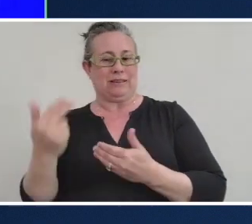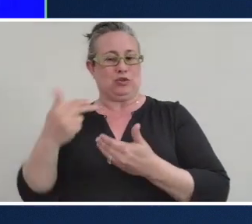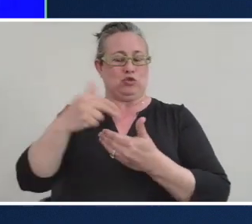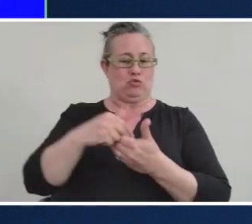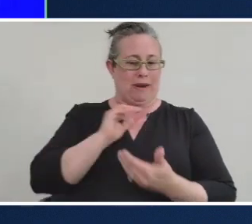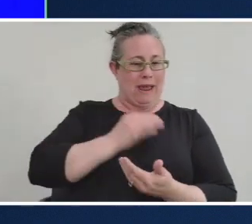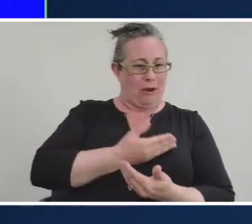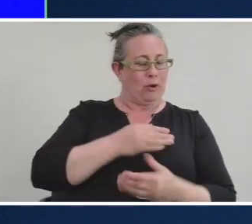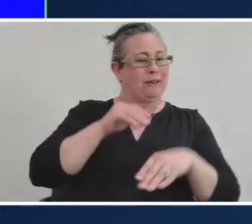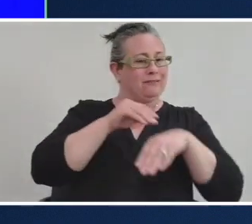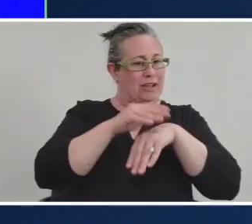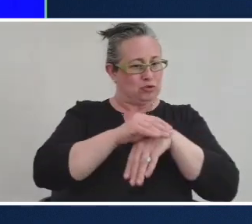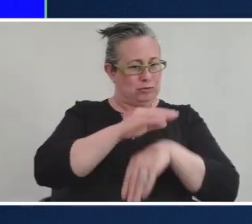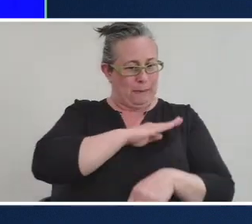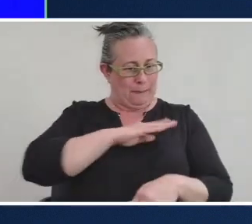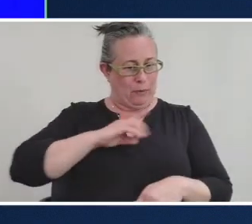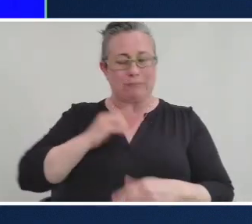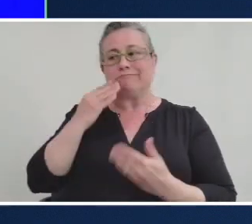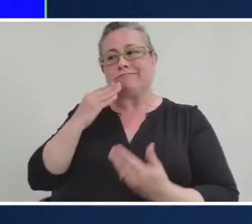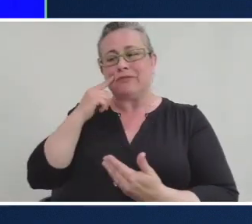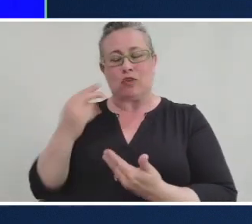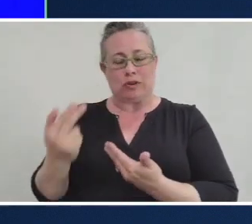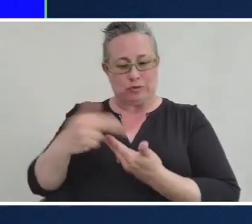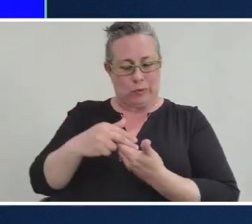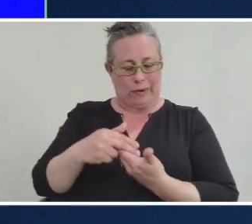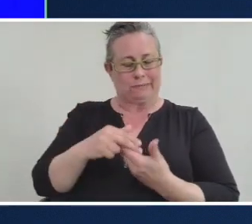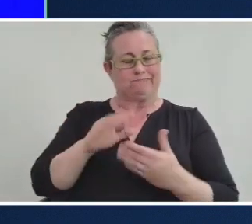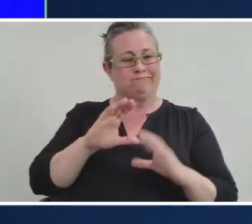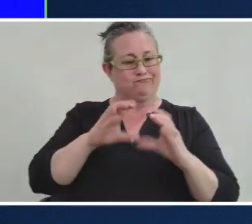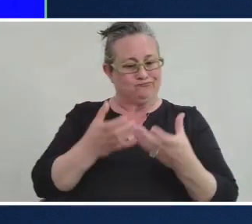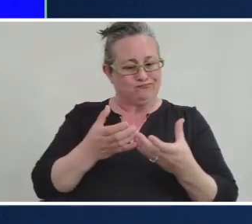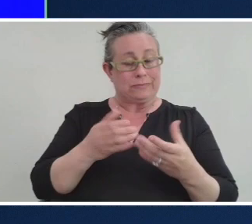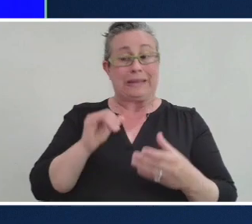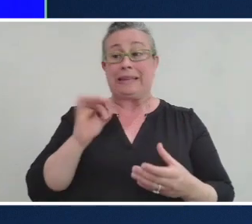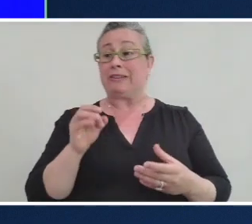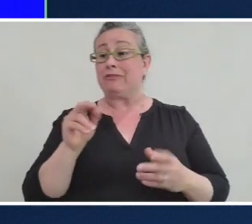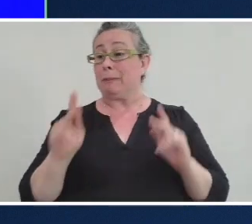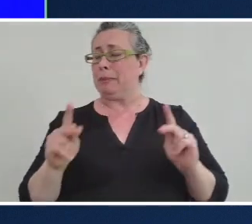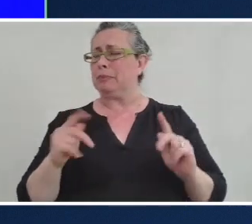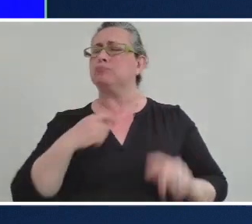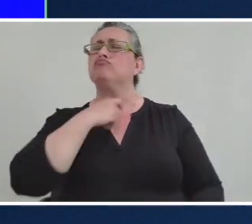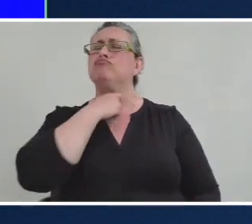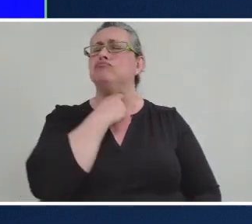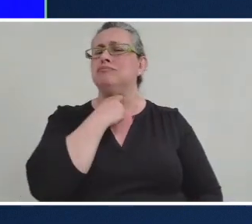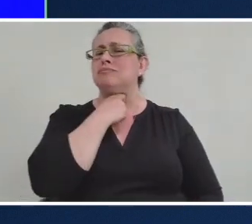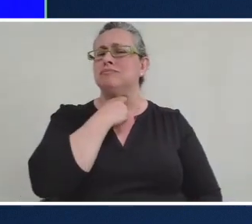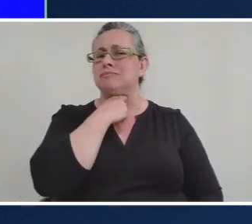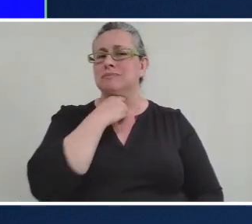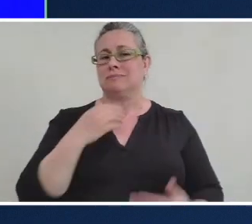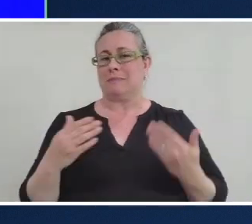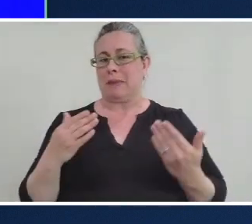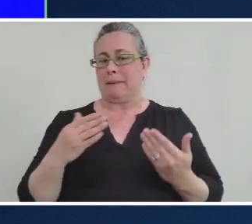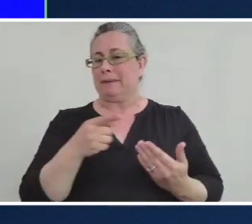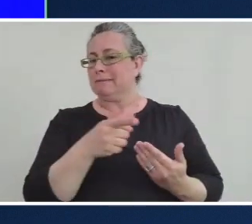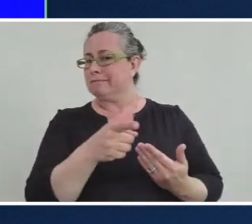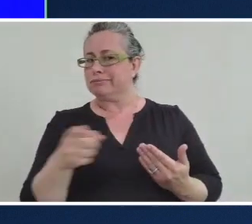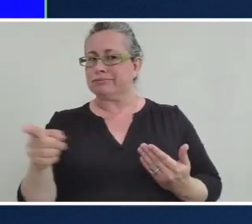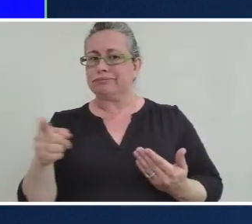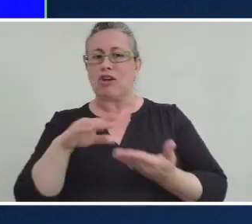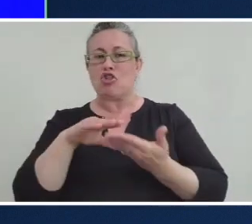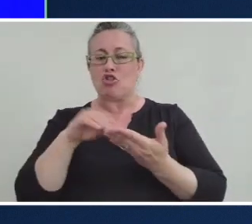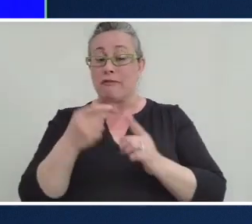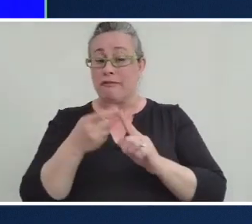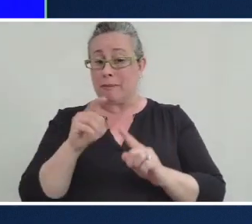us. And if people in the room are wondering, and some of you have learned from